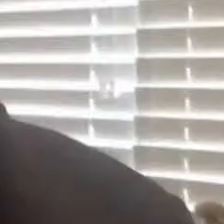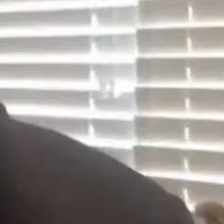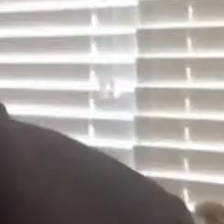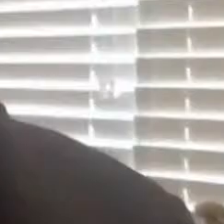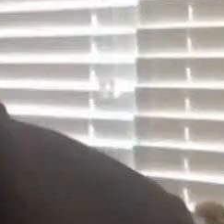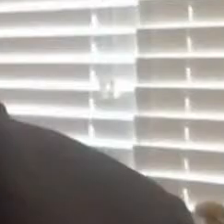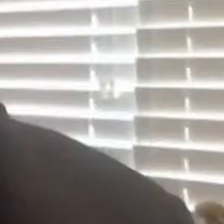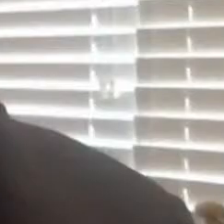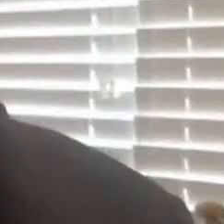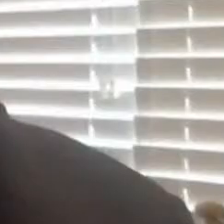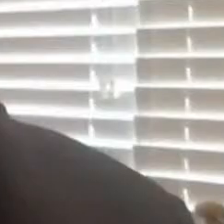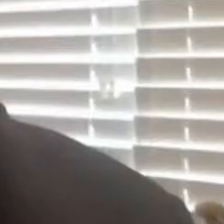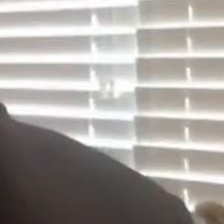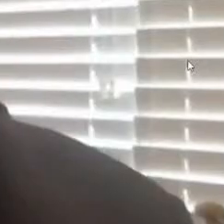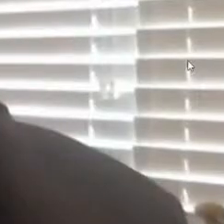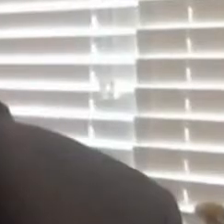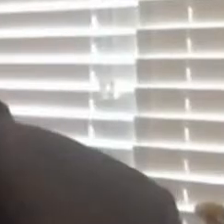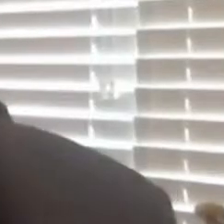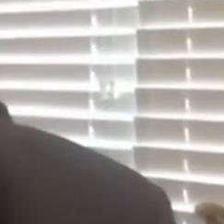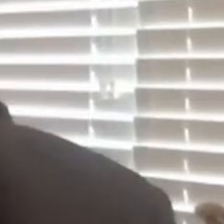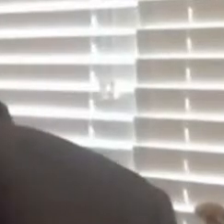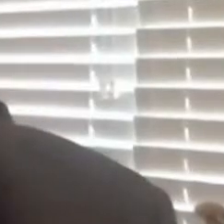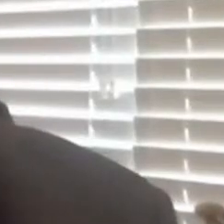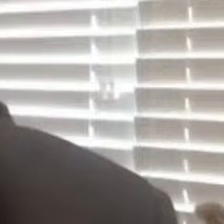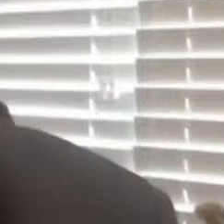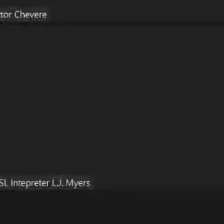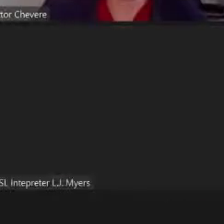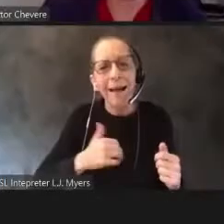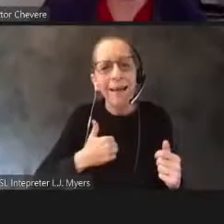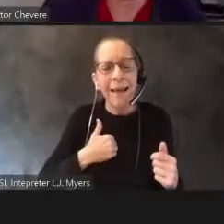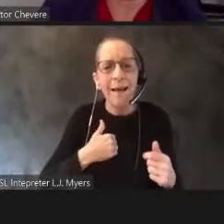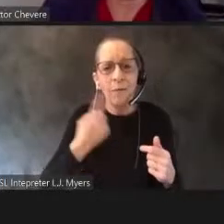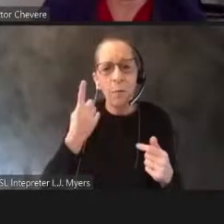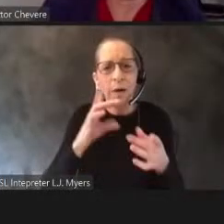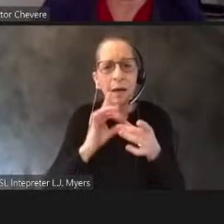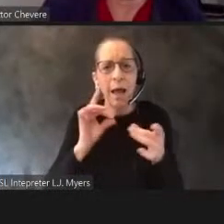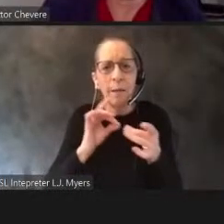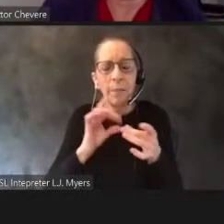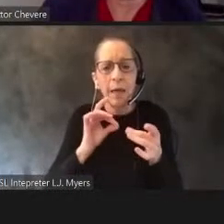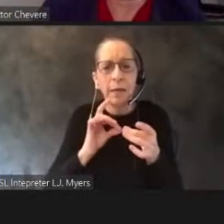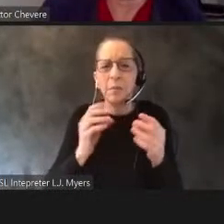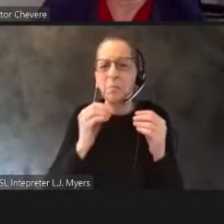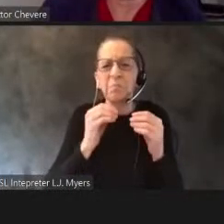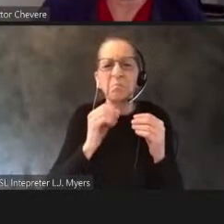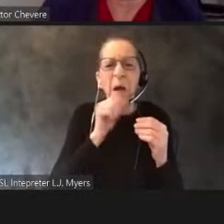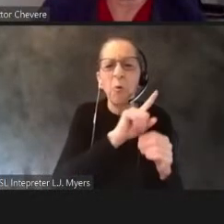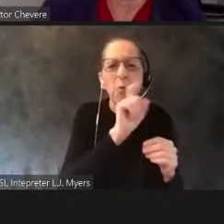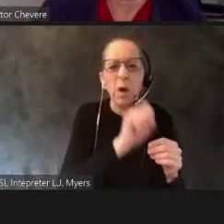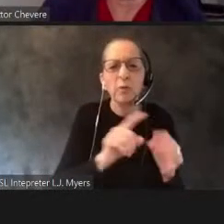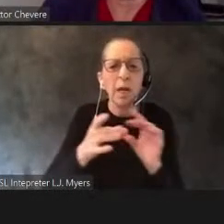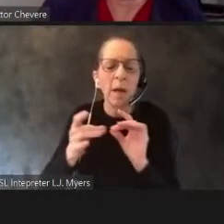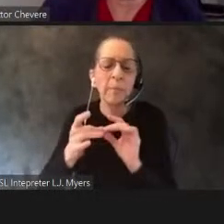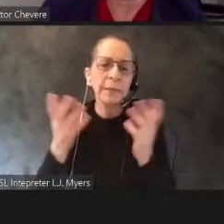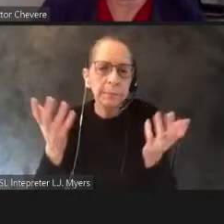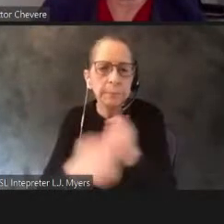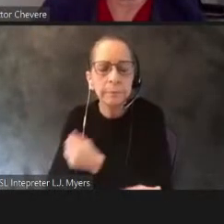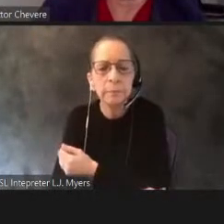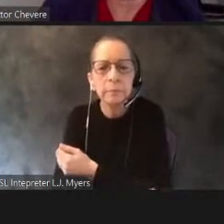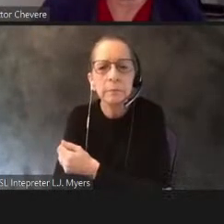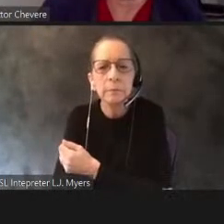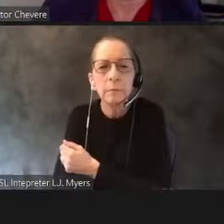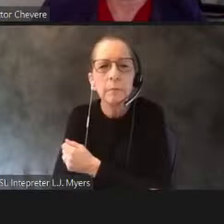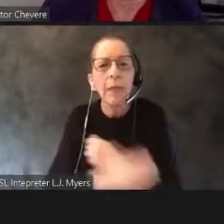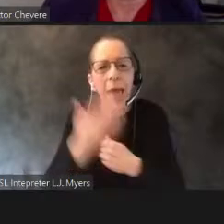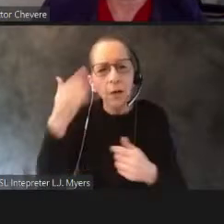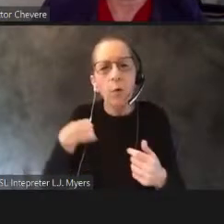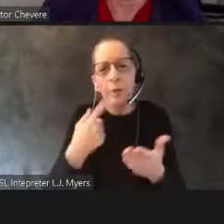No, I thank you to everybody. I guess I just have a comment more so than a question. I know we've